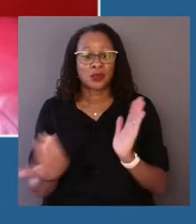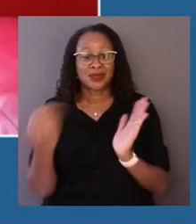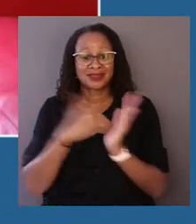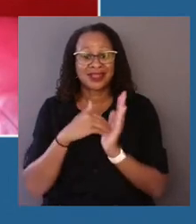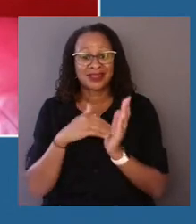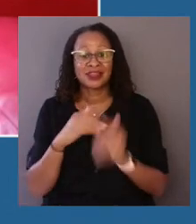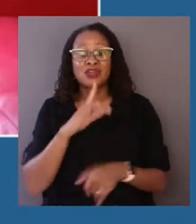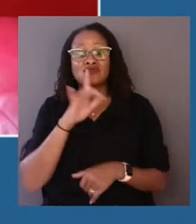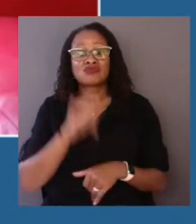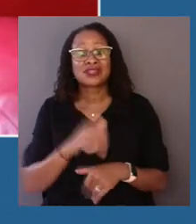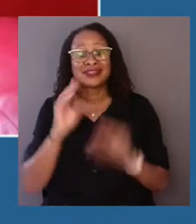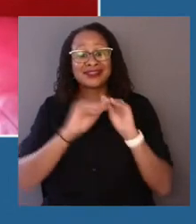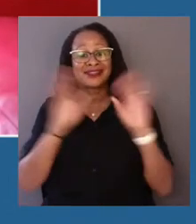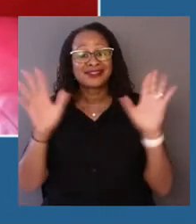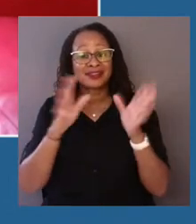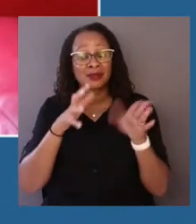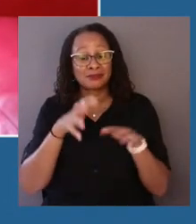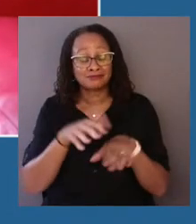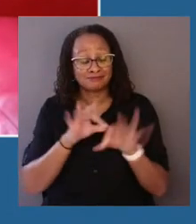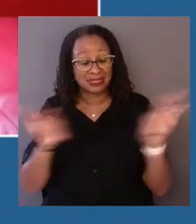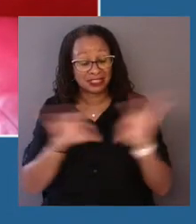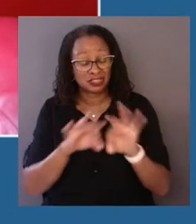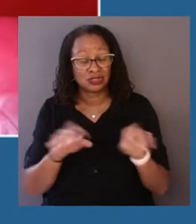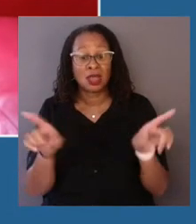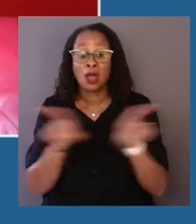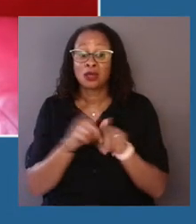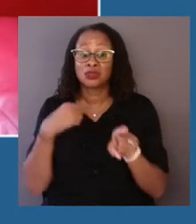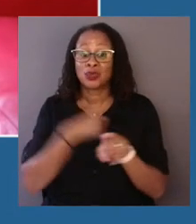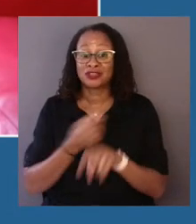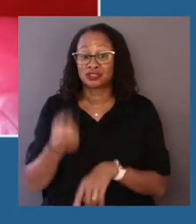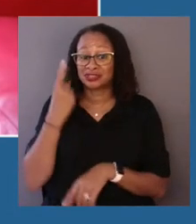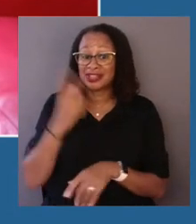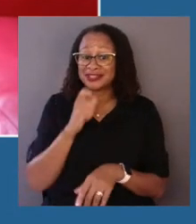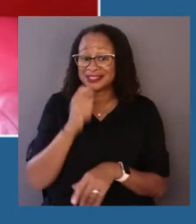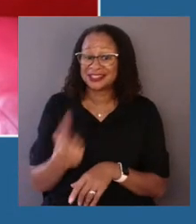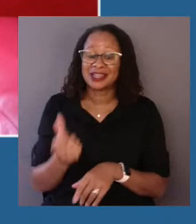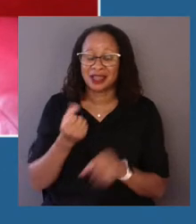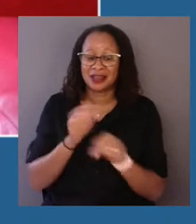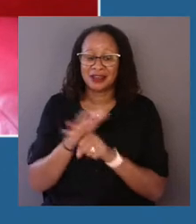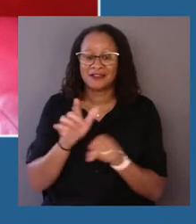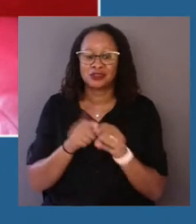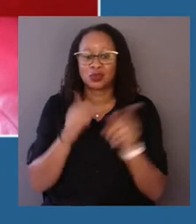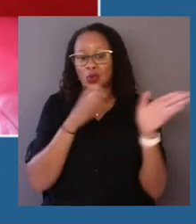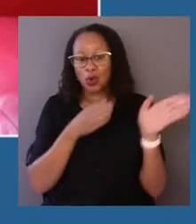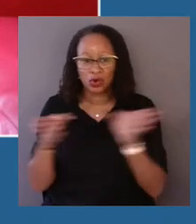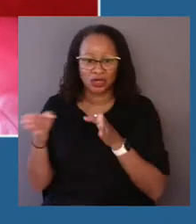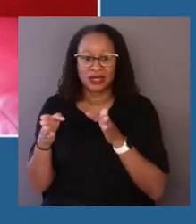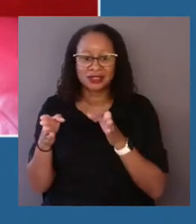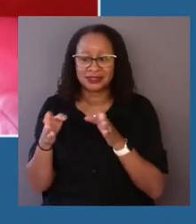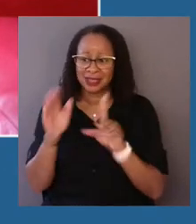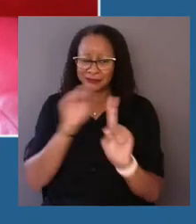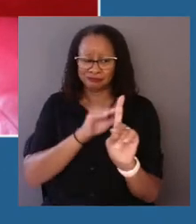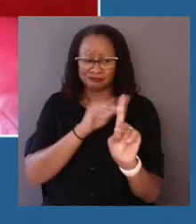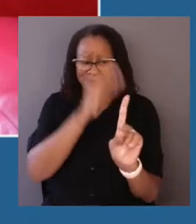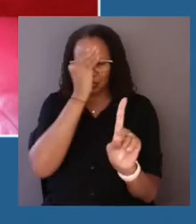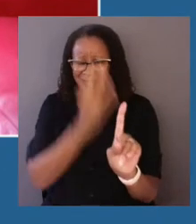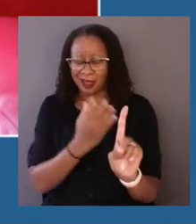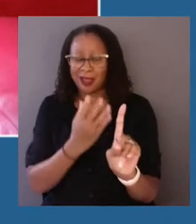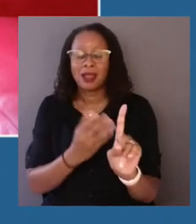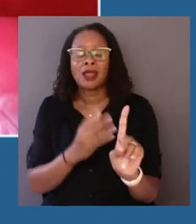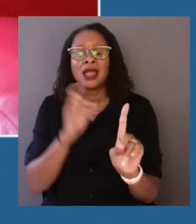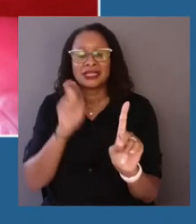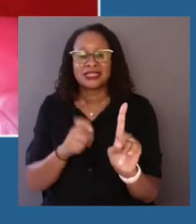clear messaging. But we also understand that it's not enough to organize and raise awareness. You have to give people